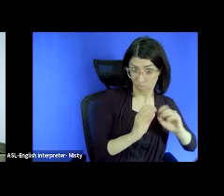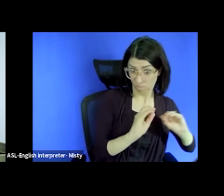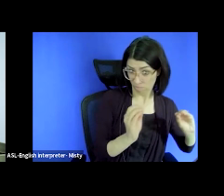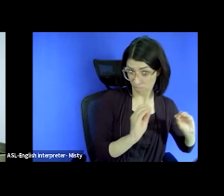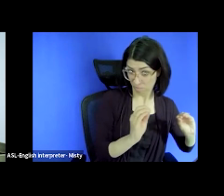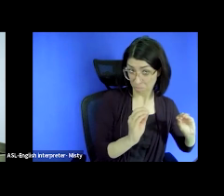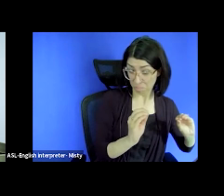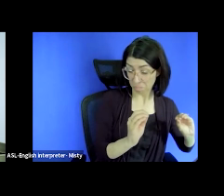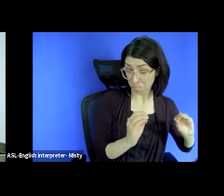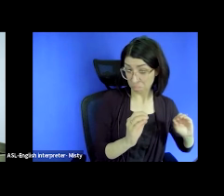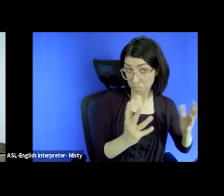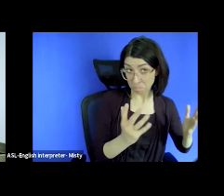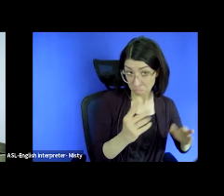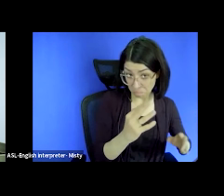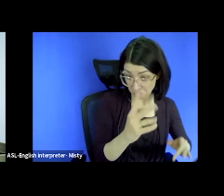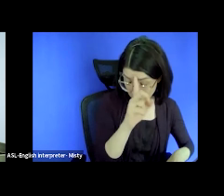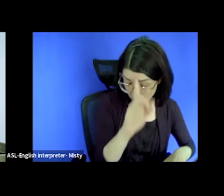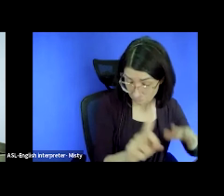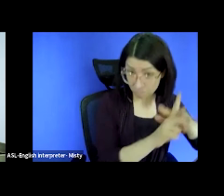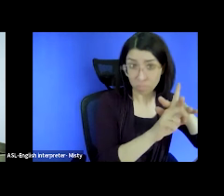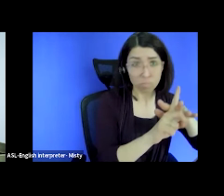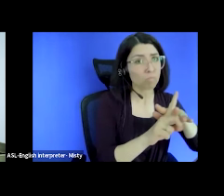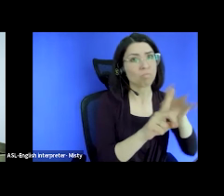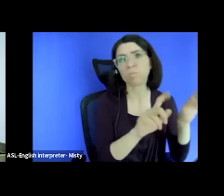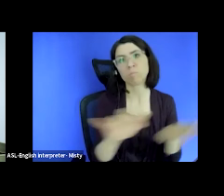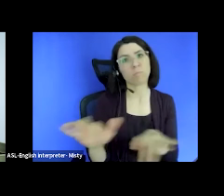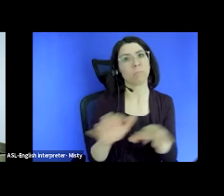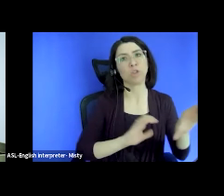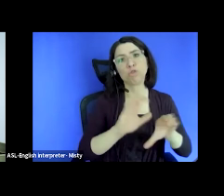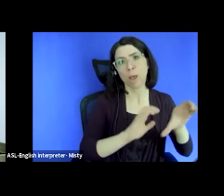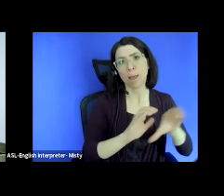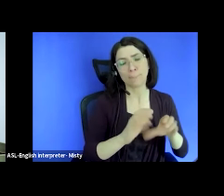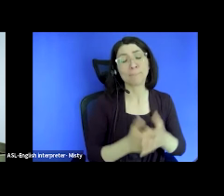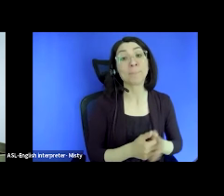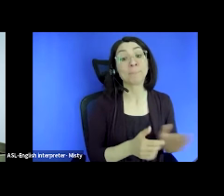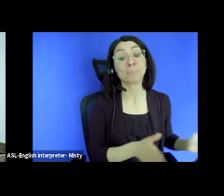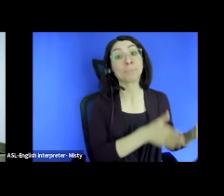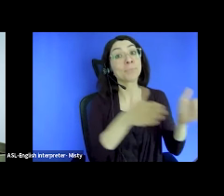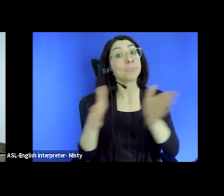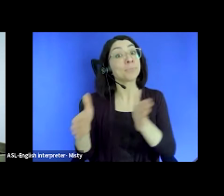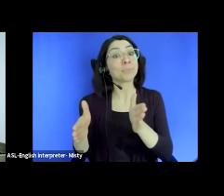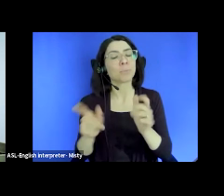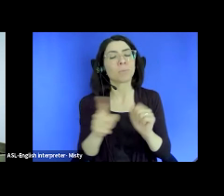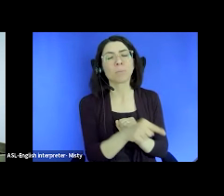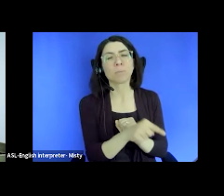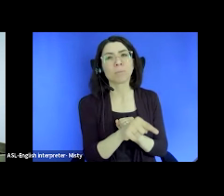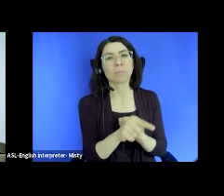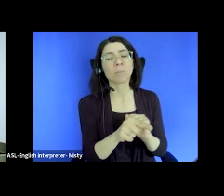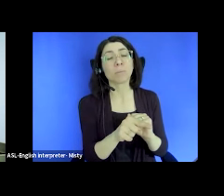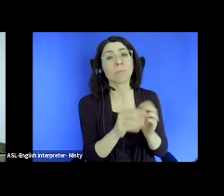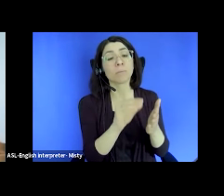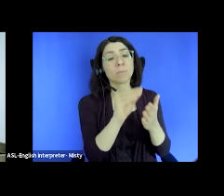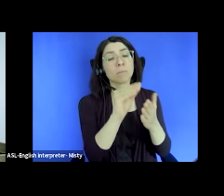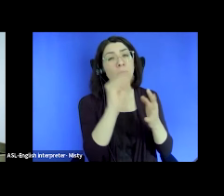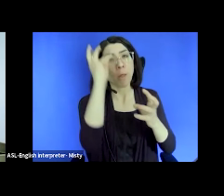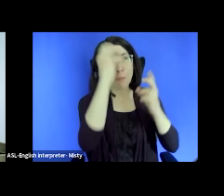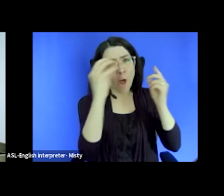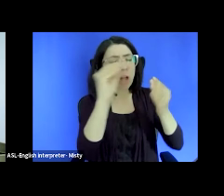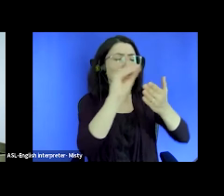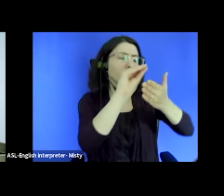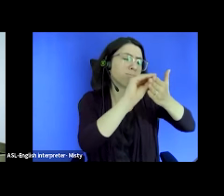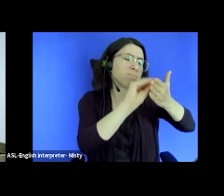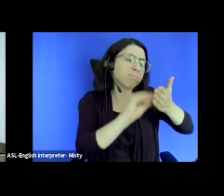the way, please feel free to share those questions. So doing a thought diary can help to sort of challenge and change our